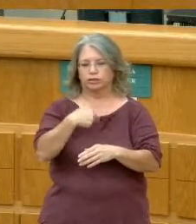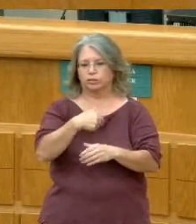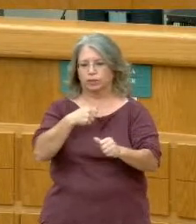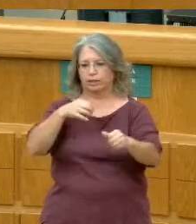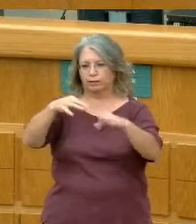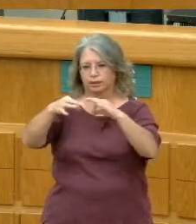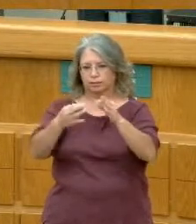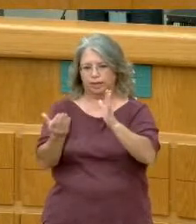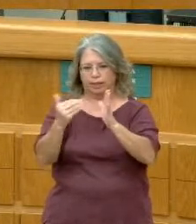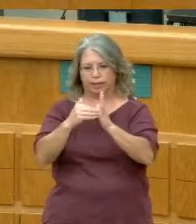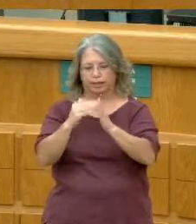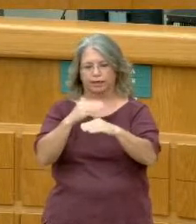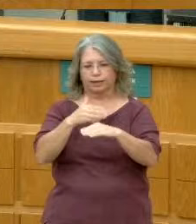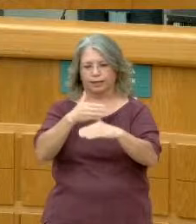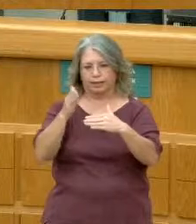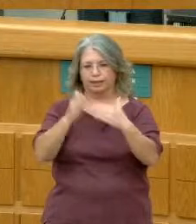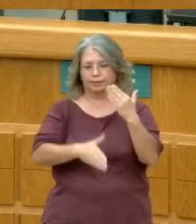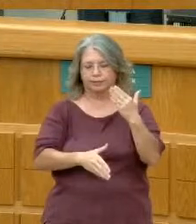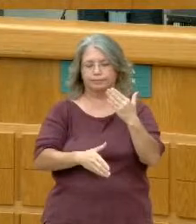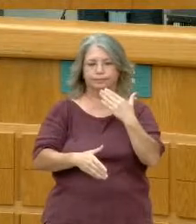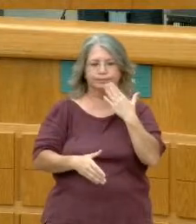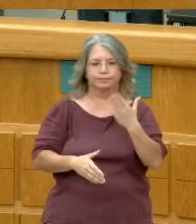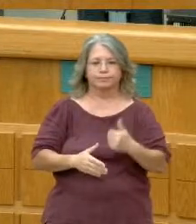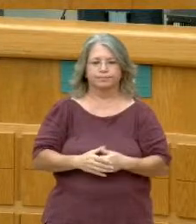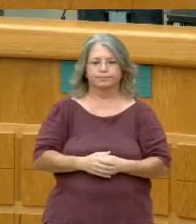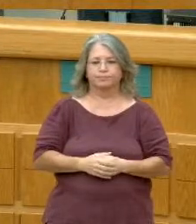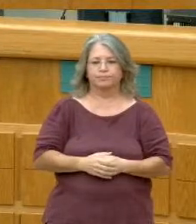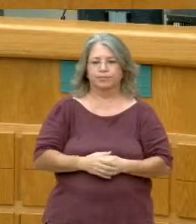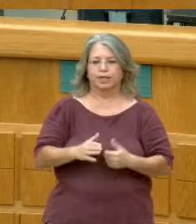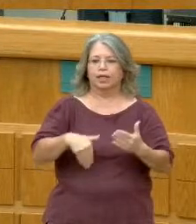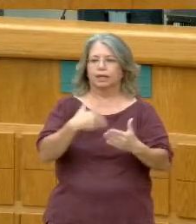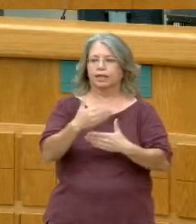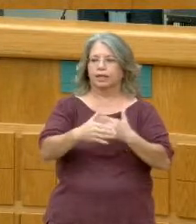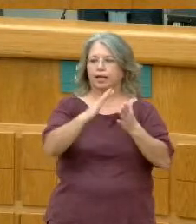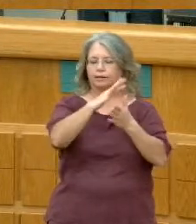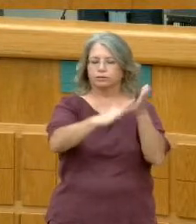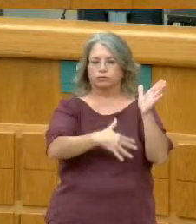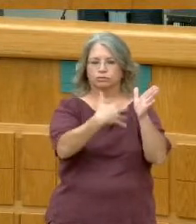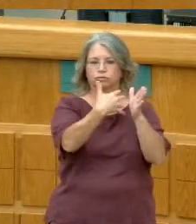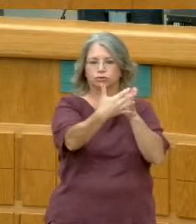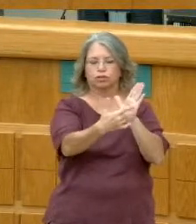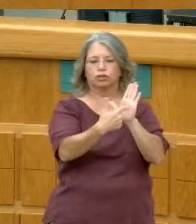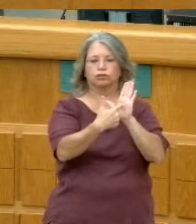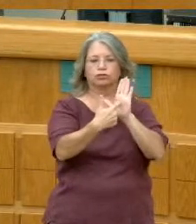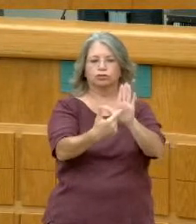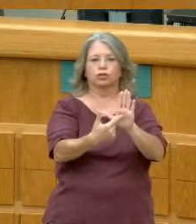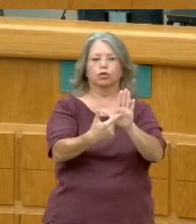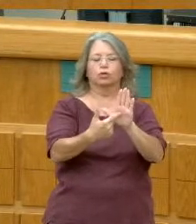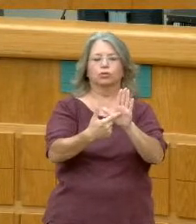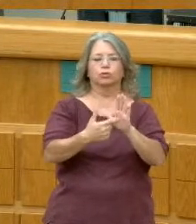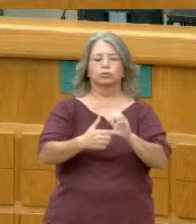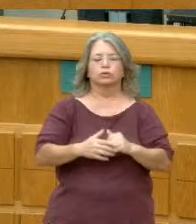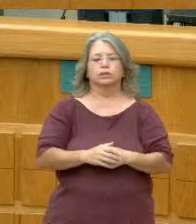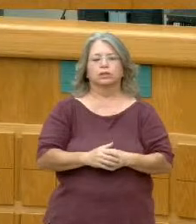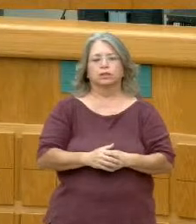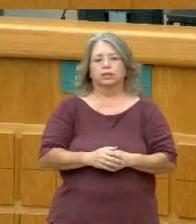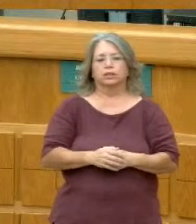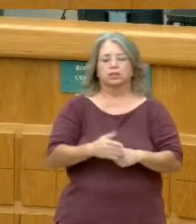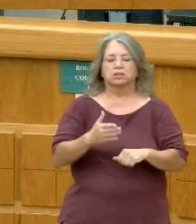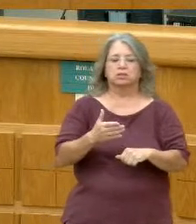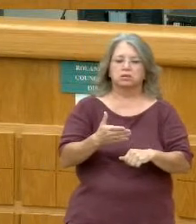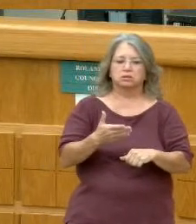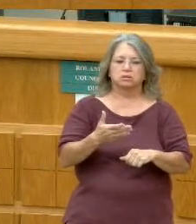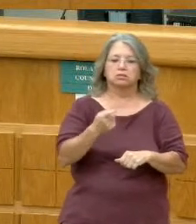end of the briefing. Okay, so let's look at the next chart that shows progress in terms of persons